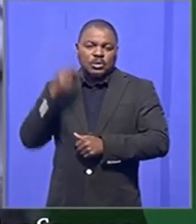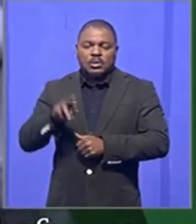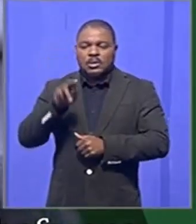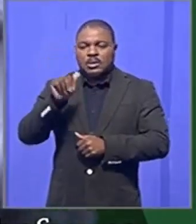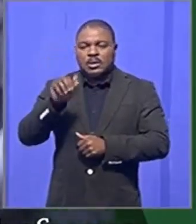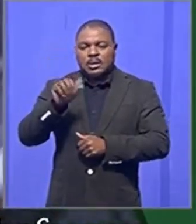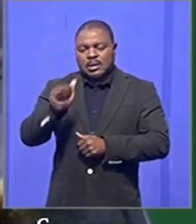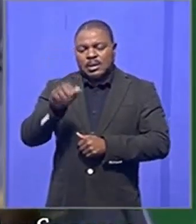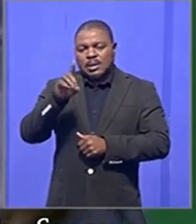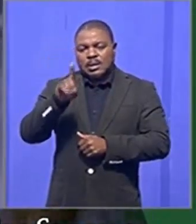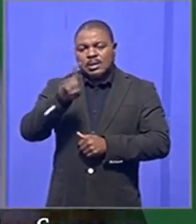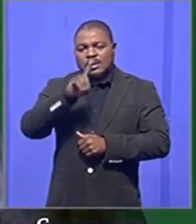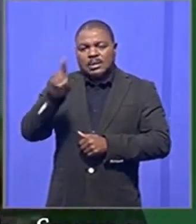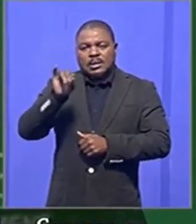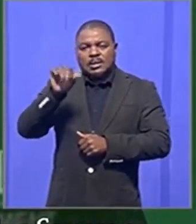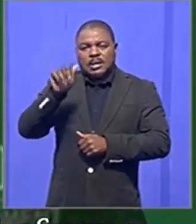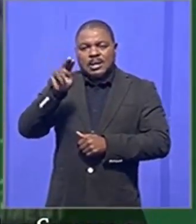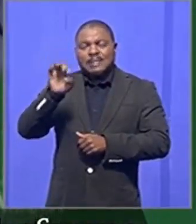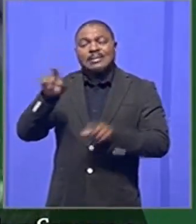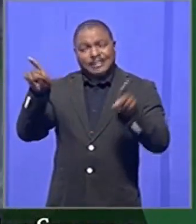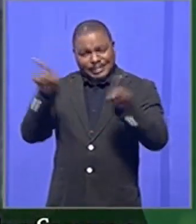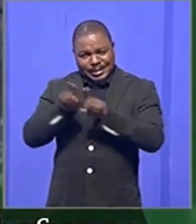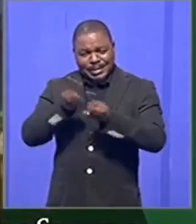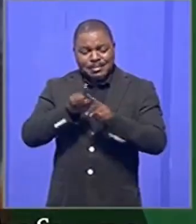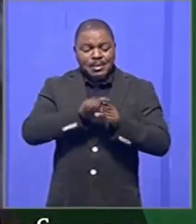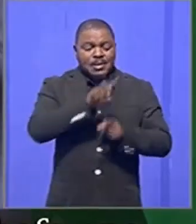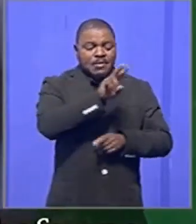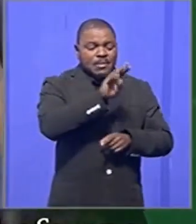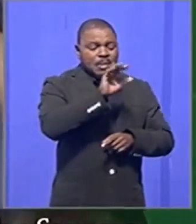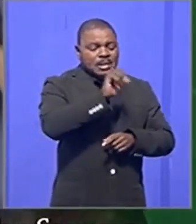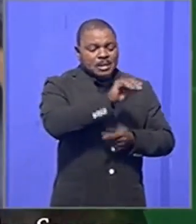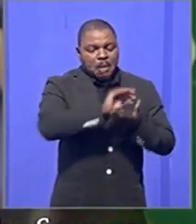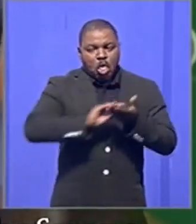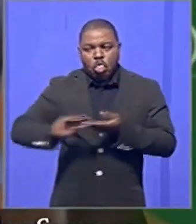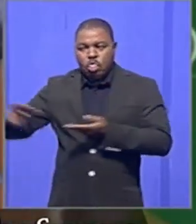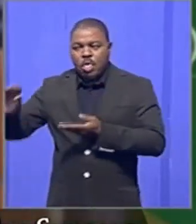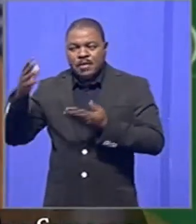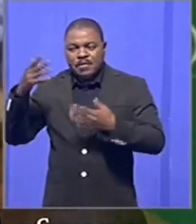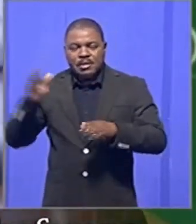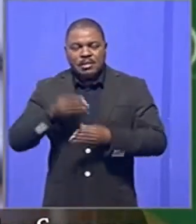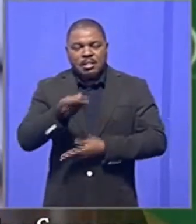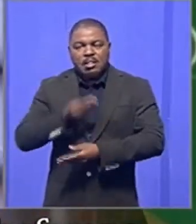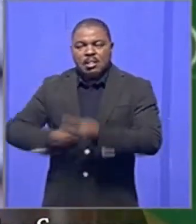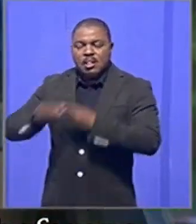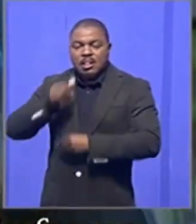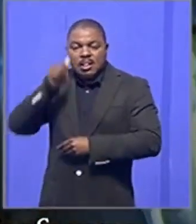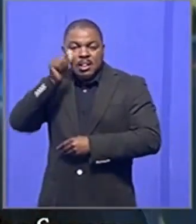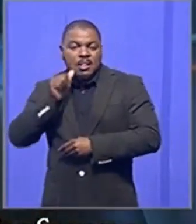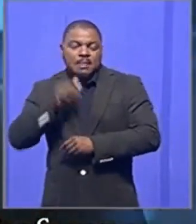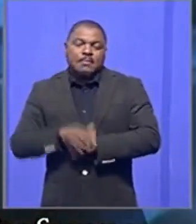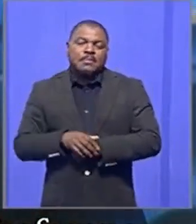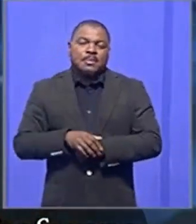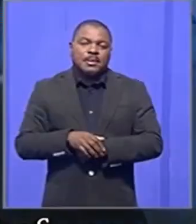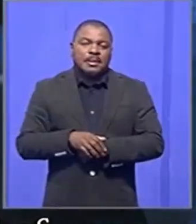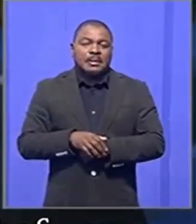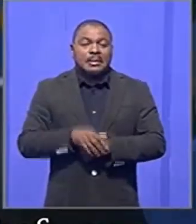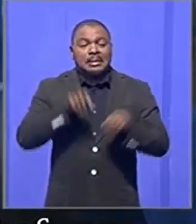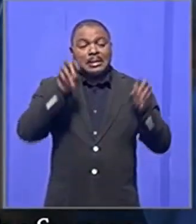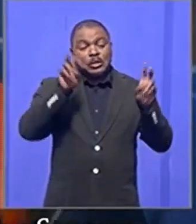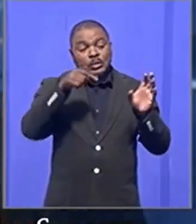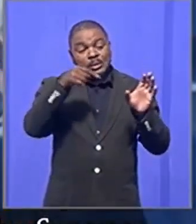Radzilane le bona go thwe ba holegile ka tšhelete ya VBS ka ditsela tše di seng molaong. Go lebeletše gore ntlha e